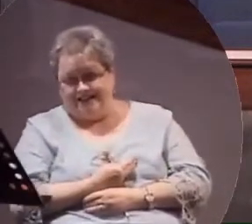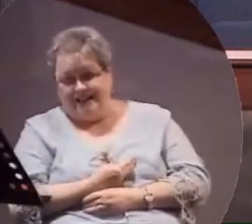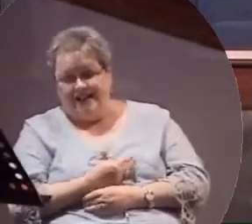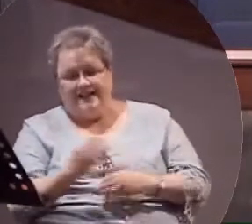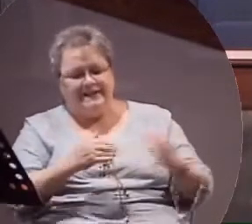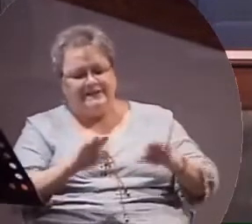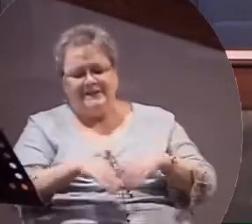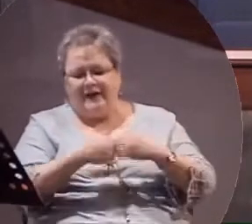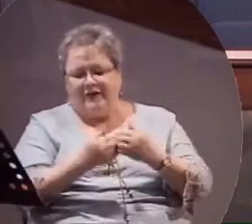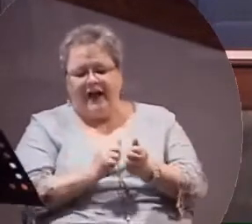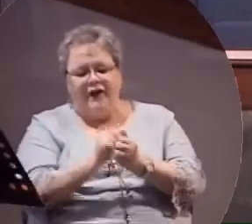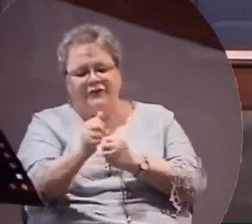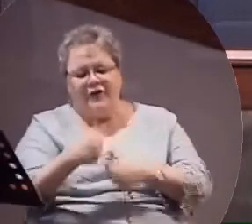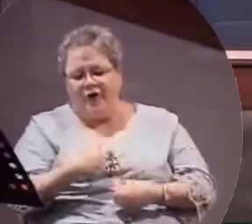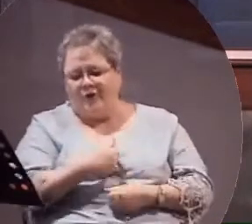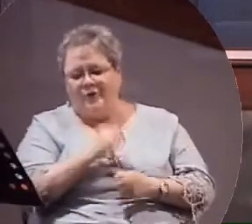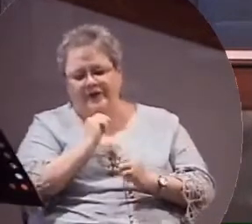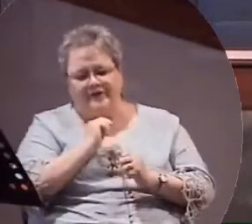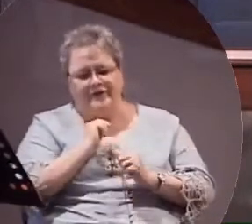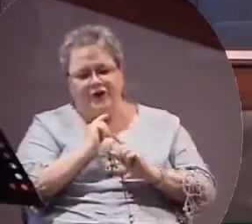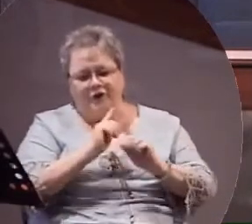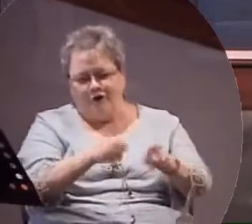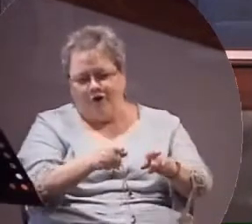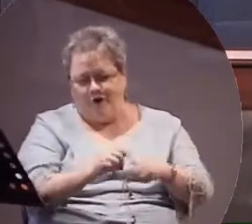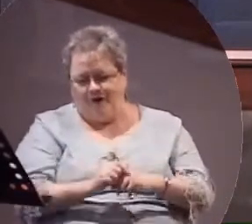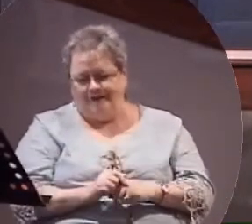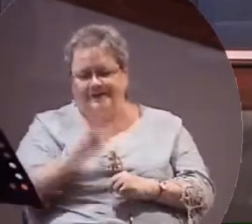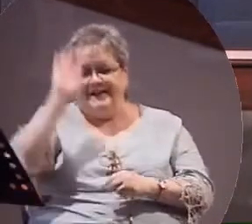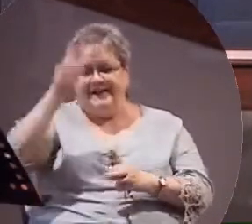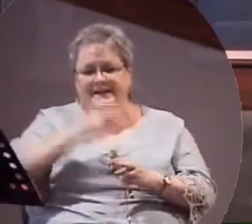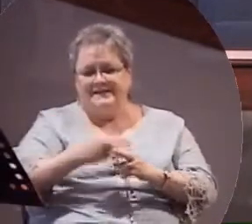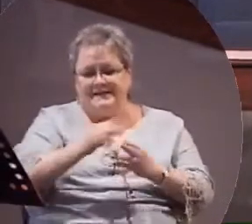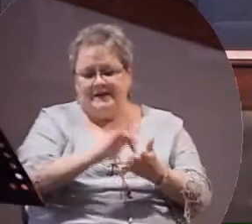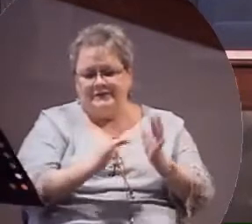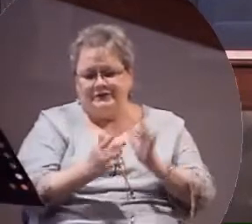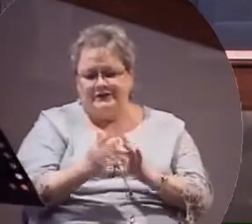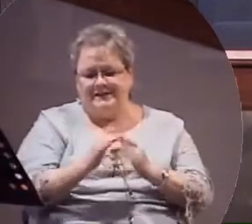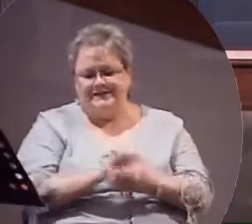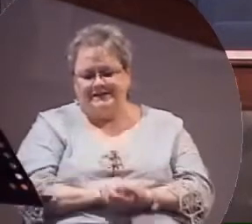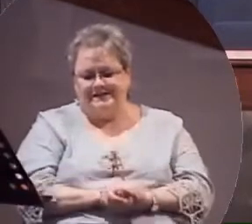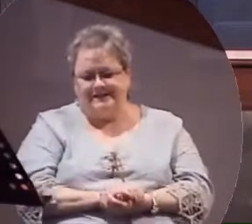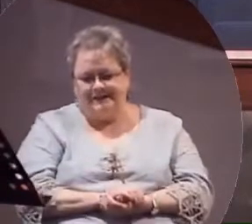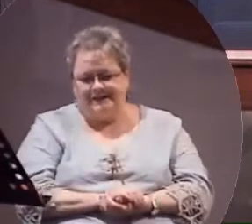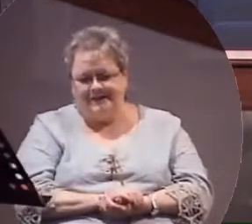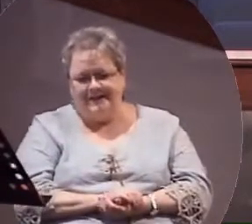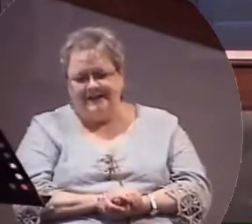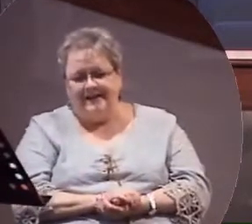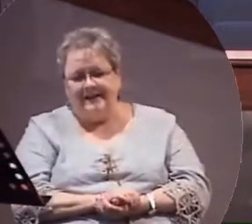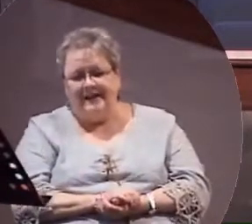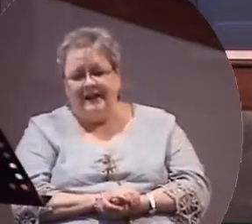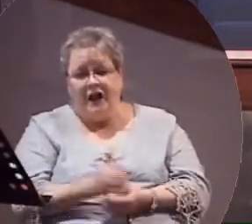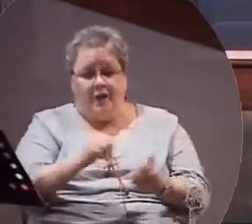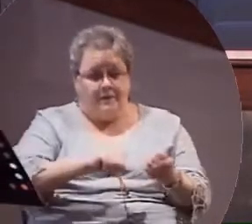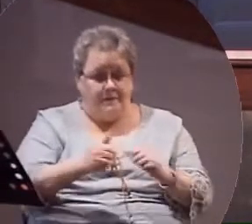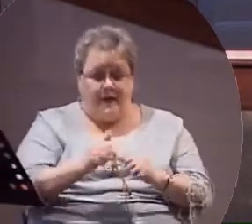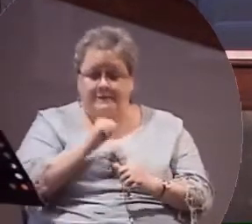I may have gone. Yes, sir. His name is Jesus. Can I stop and say this? The Baptist couldn't do that for me.